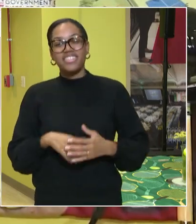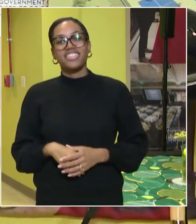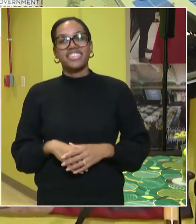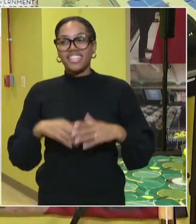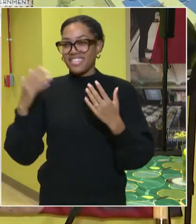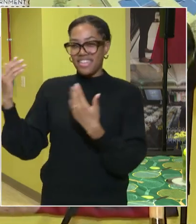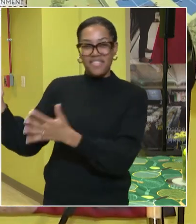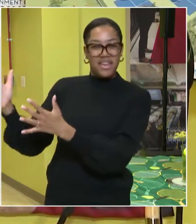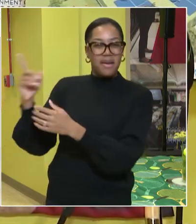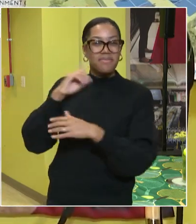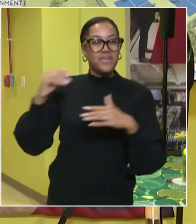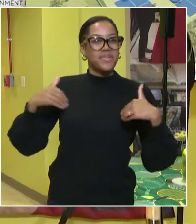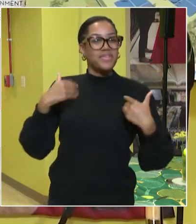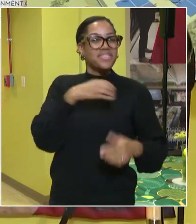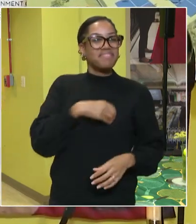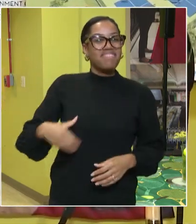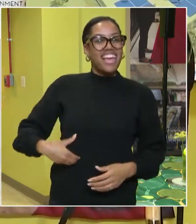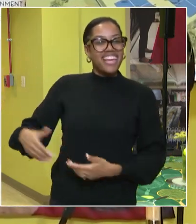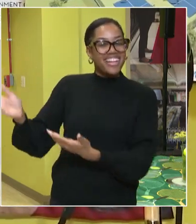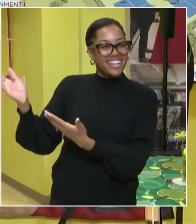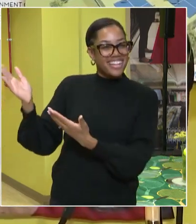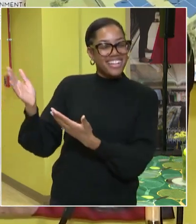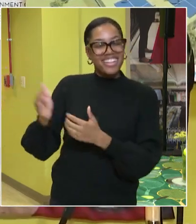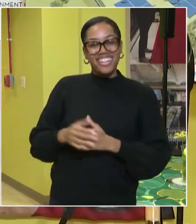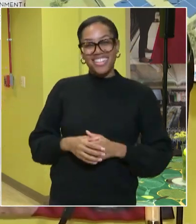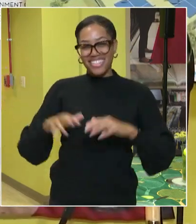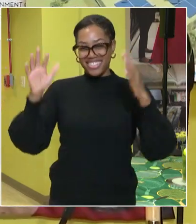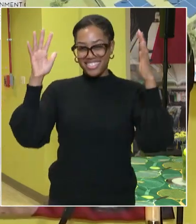Give it up for the youth mayor.